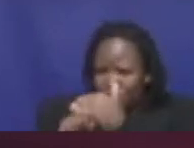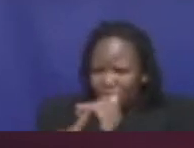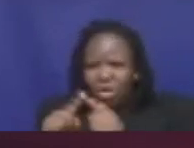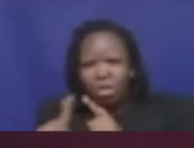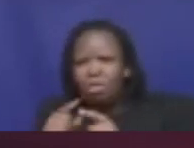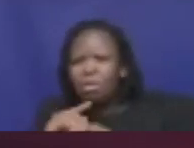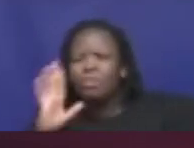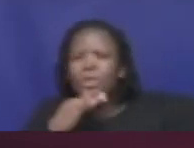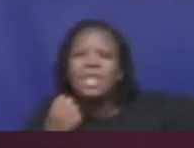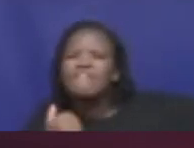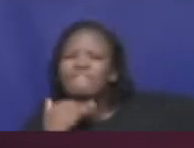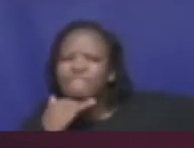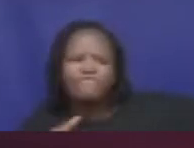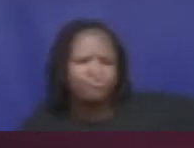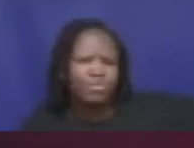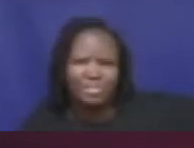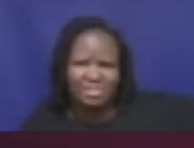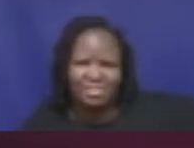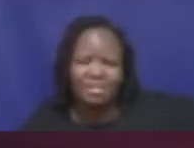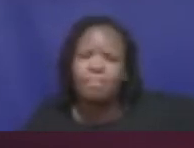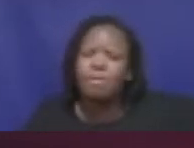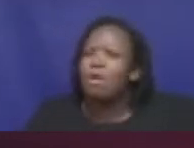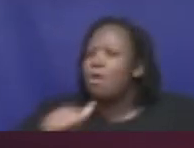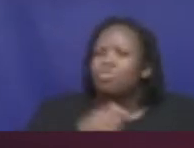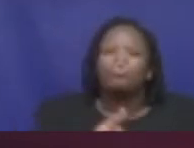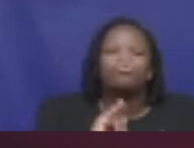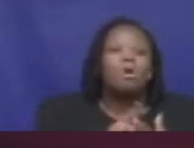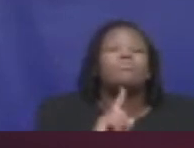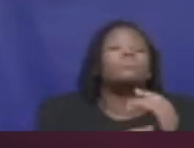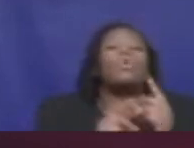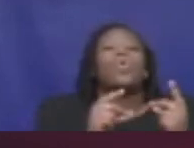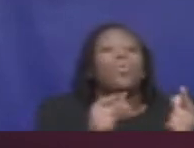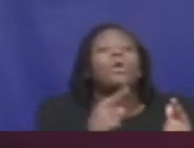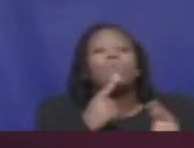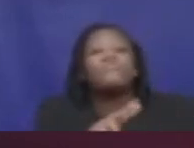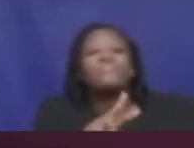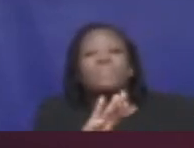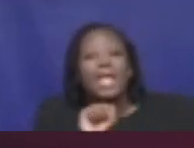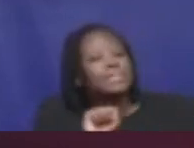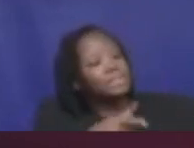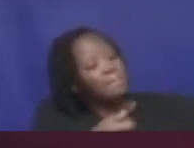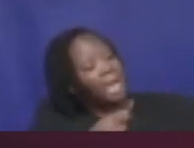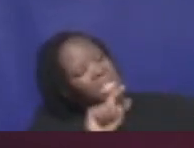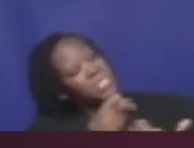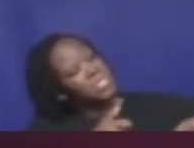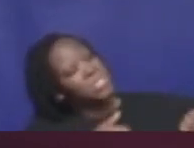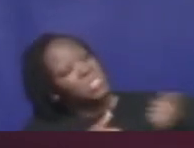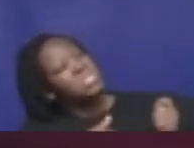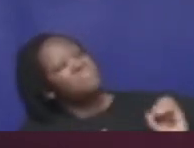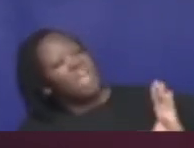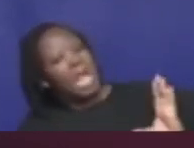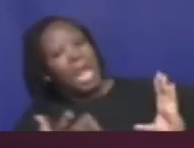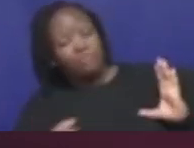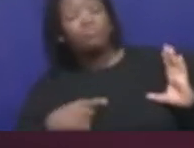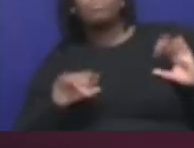on an ongoing basis. Unlike others, he can't just go and make a quick withdrawal from VBS. And so it's critical and